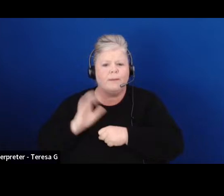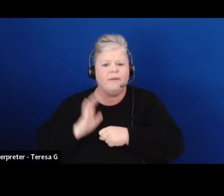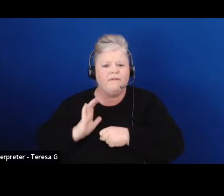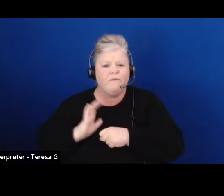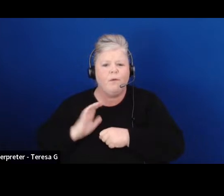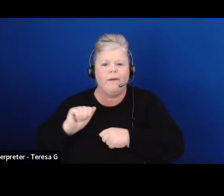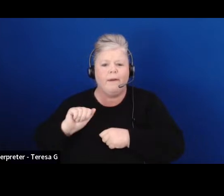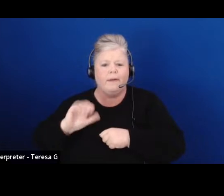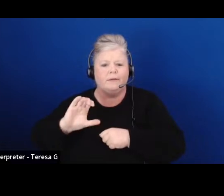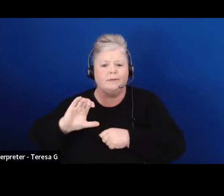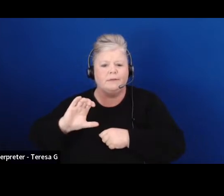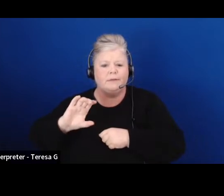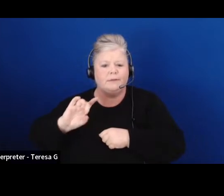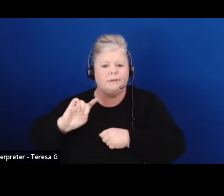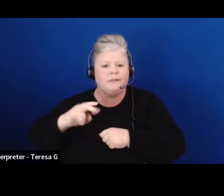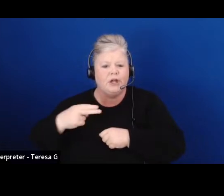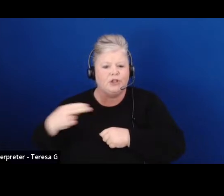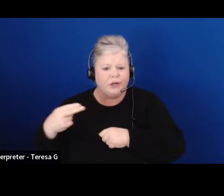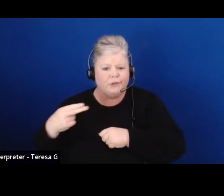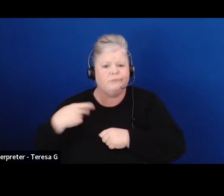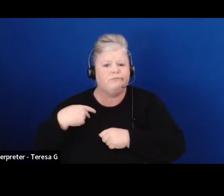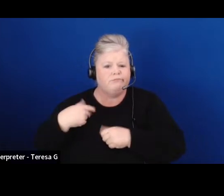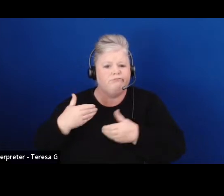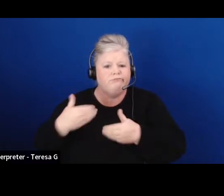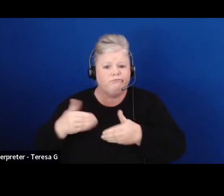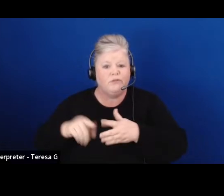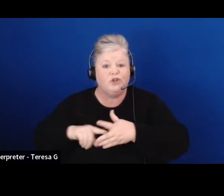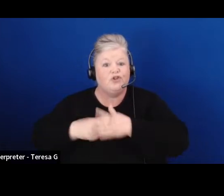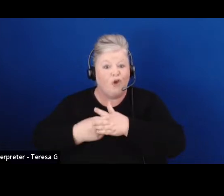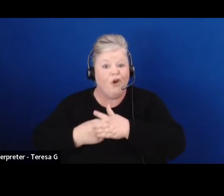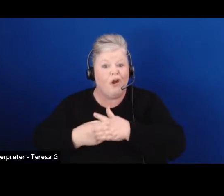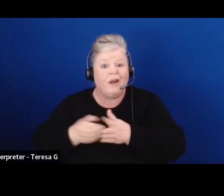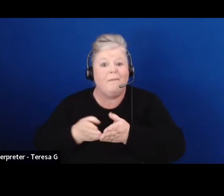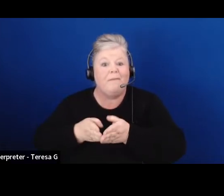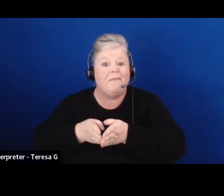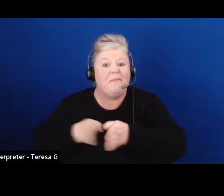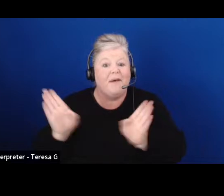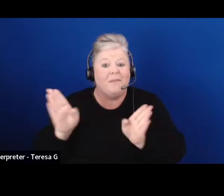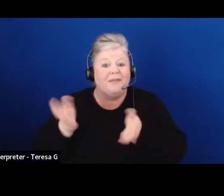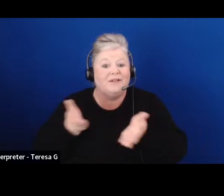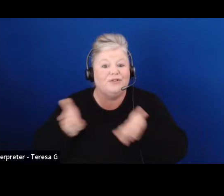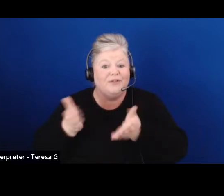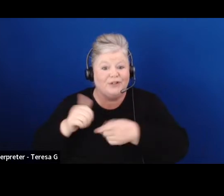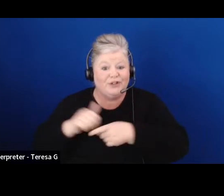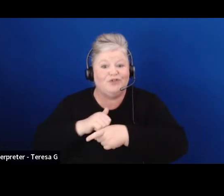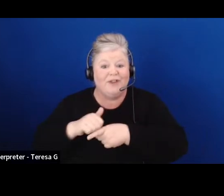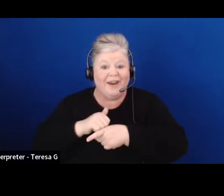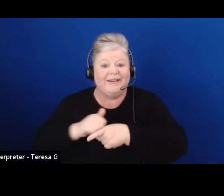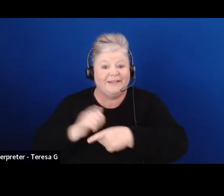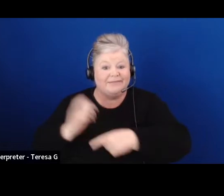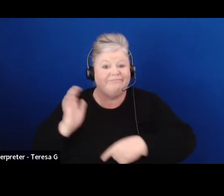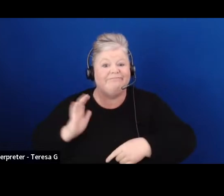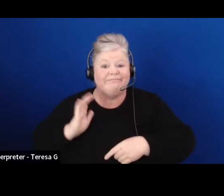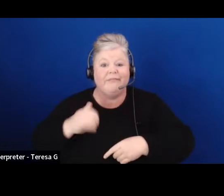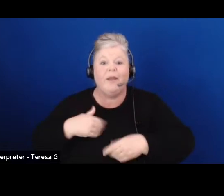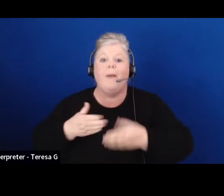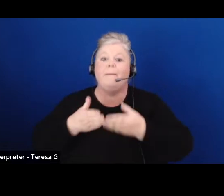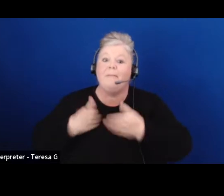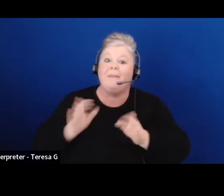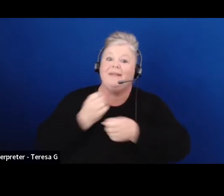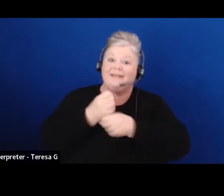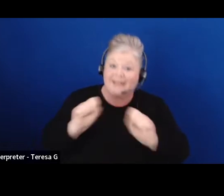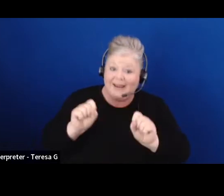we started the public service trainings and public safety service